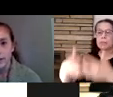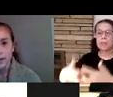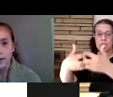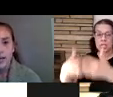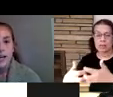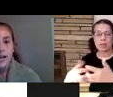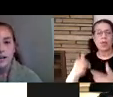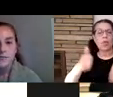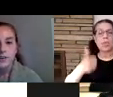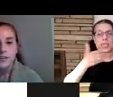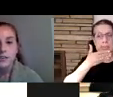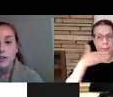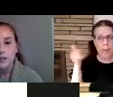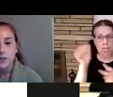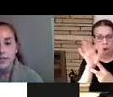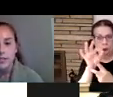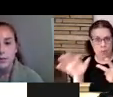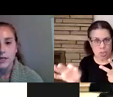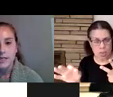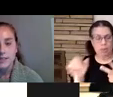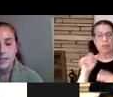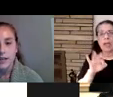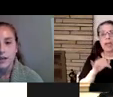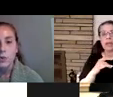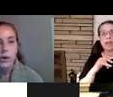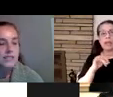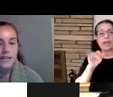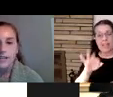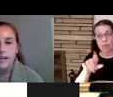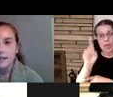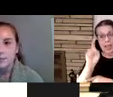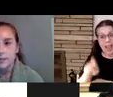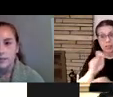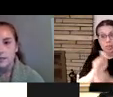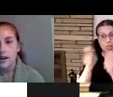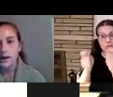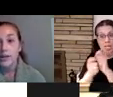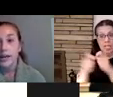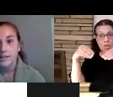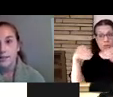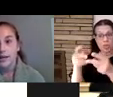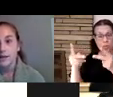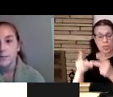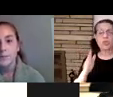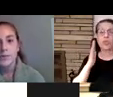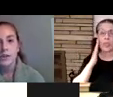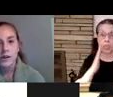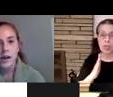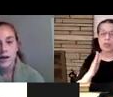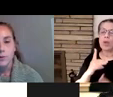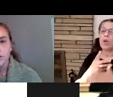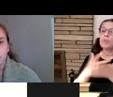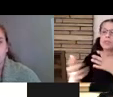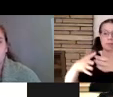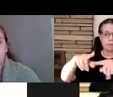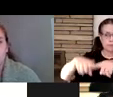one or the other, and find alternative locations when necessary while staying aligned as best we can to the